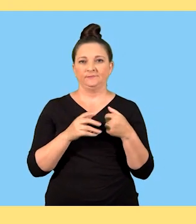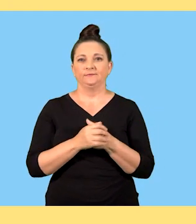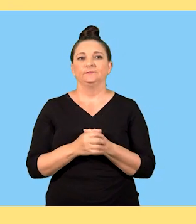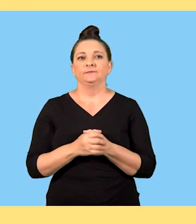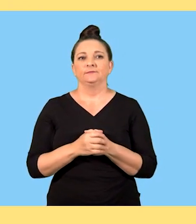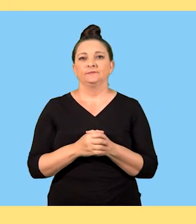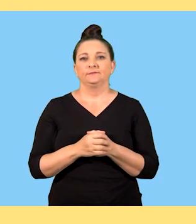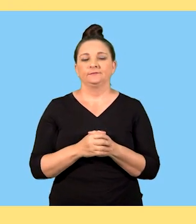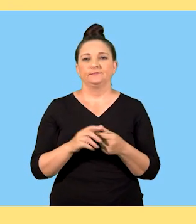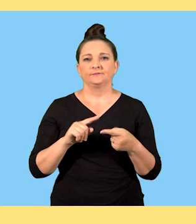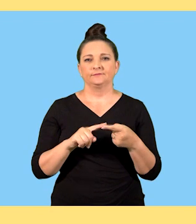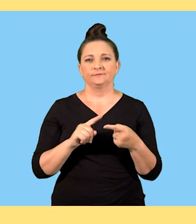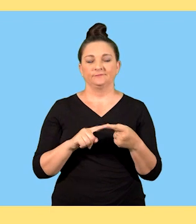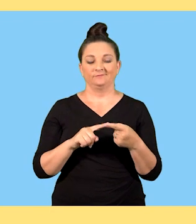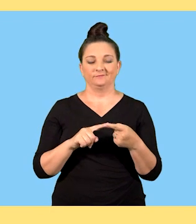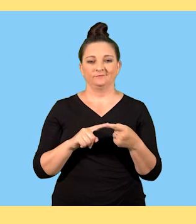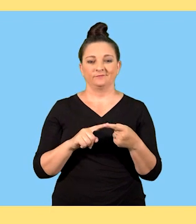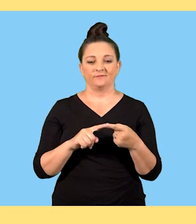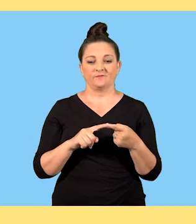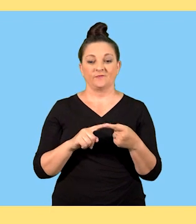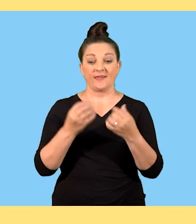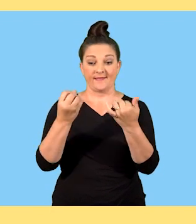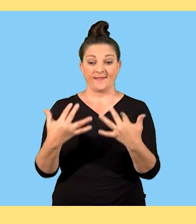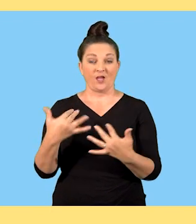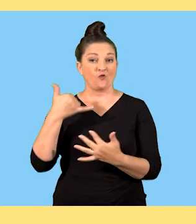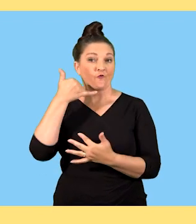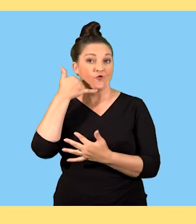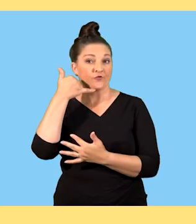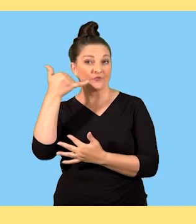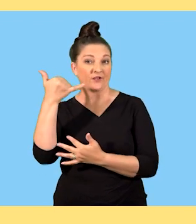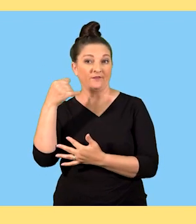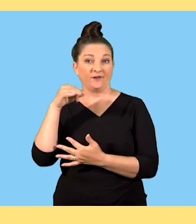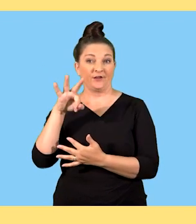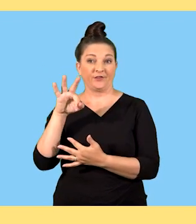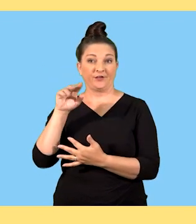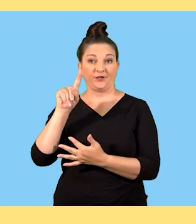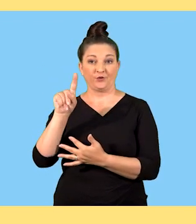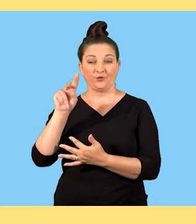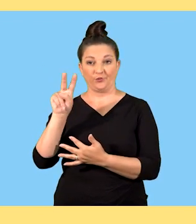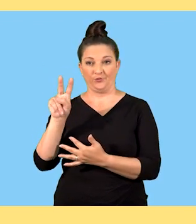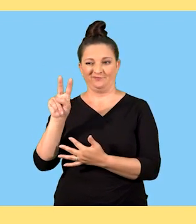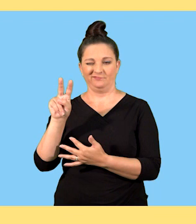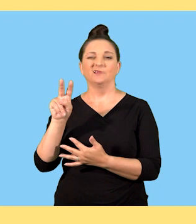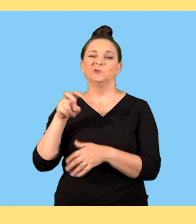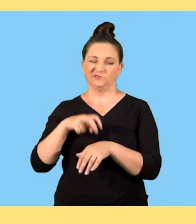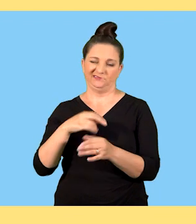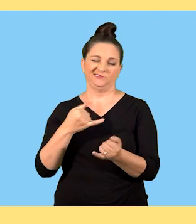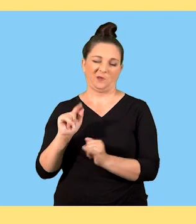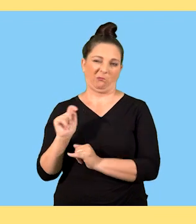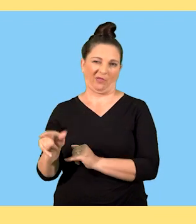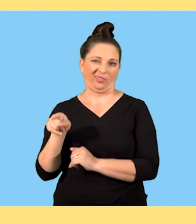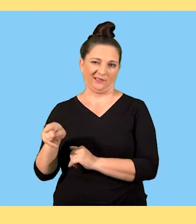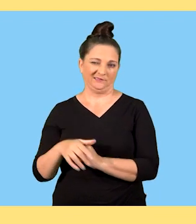reads, the telephone account of 312 for February must still be paid.